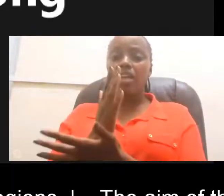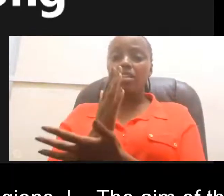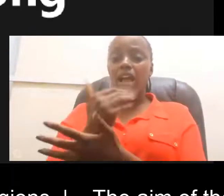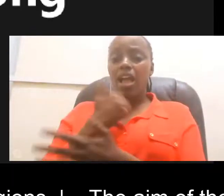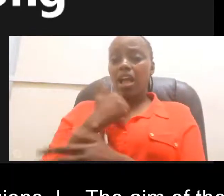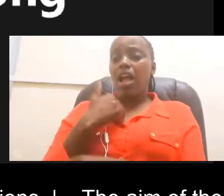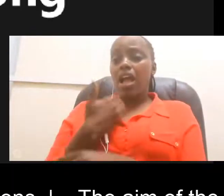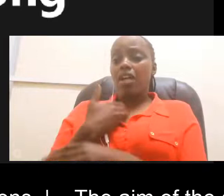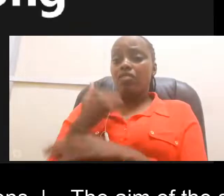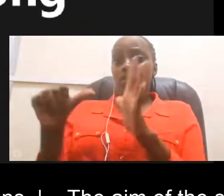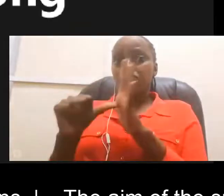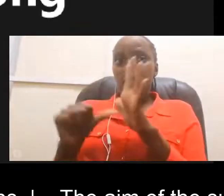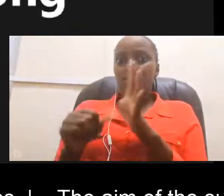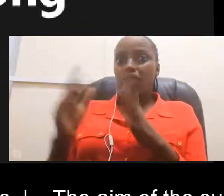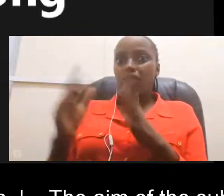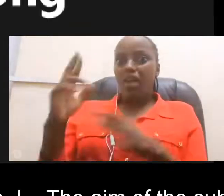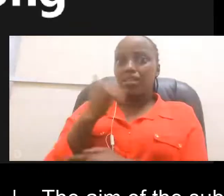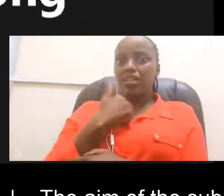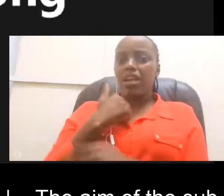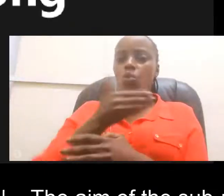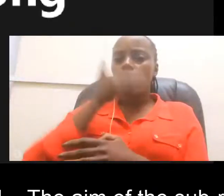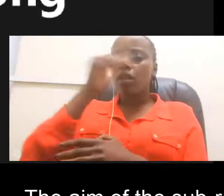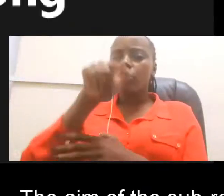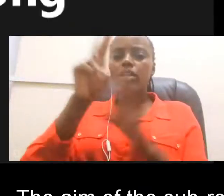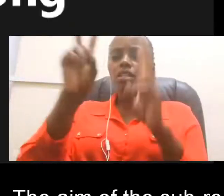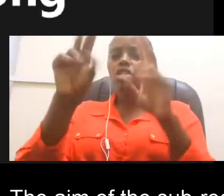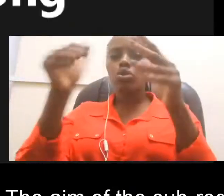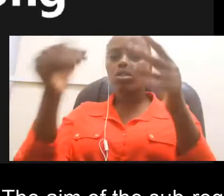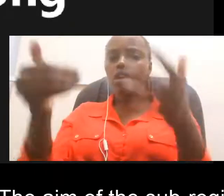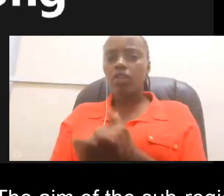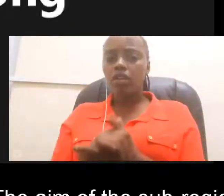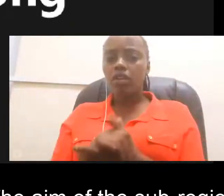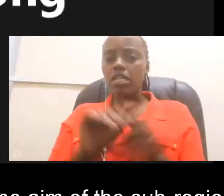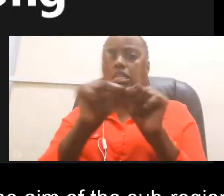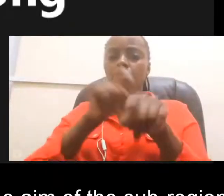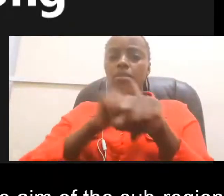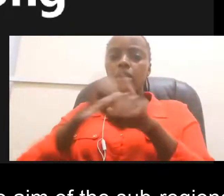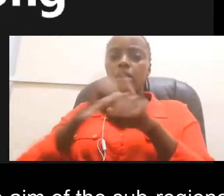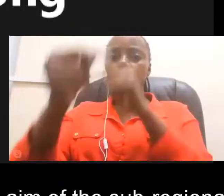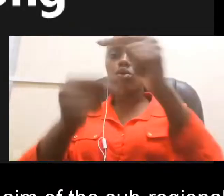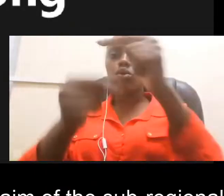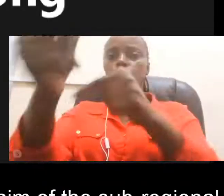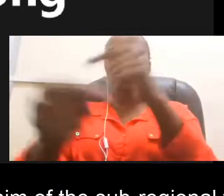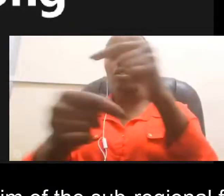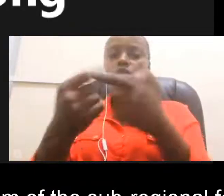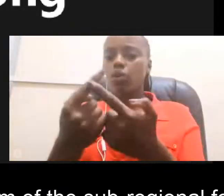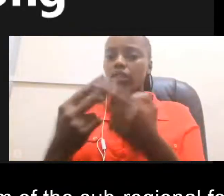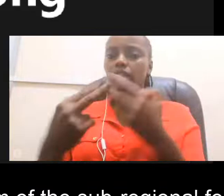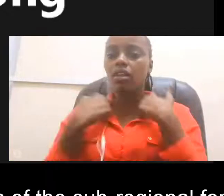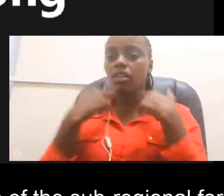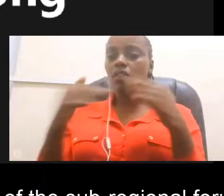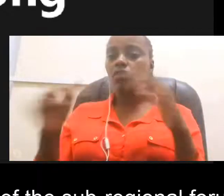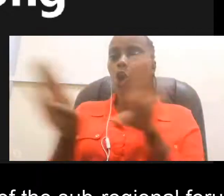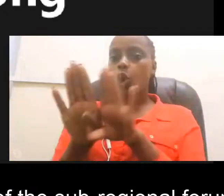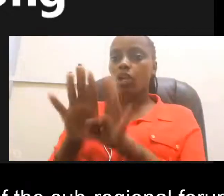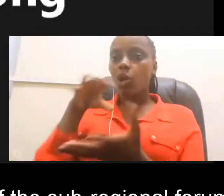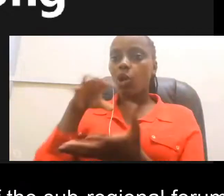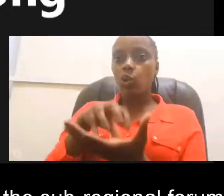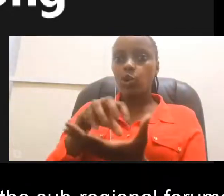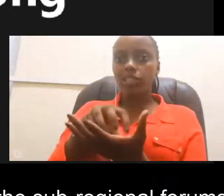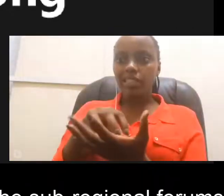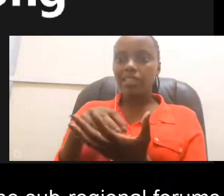do we respond to such issues, even as we continue in the lockdown context? So we need to